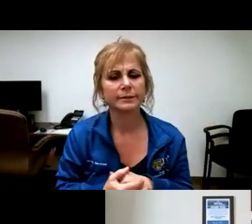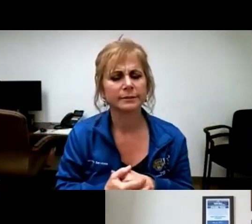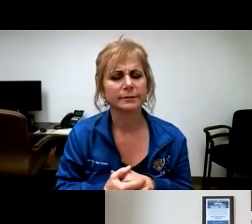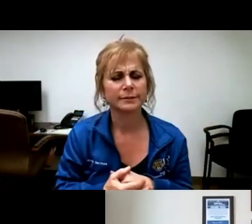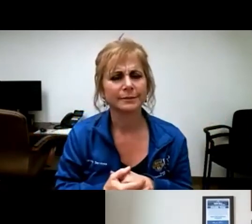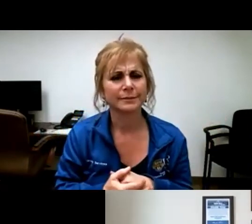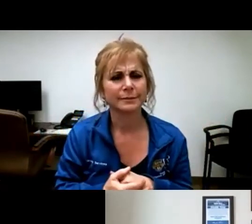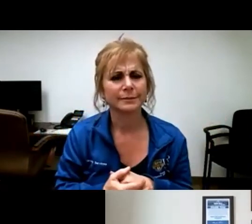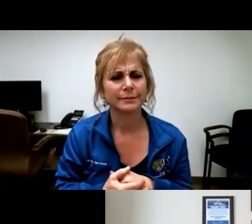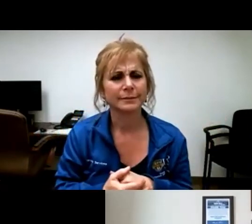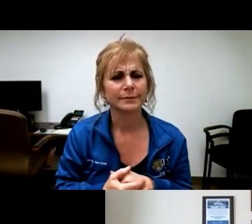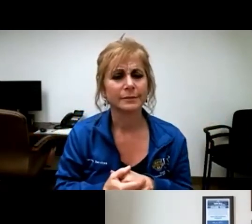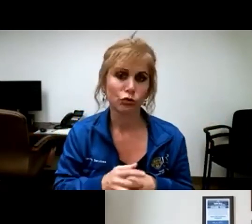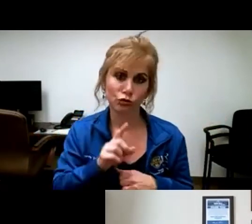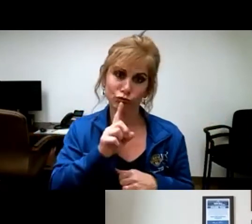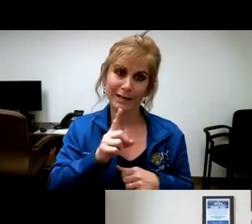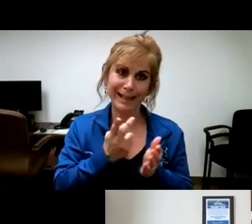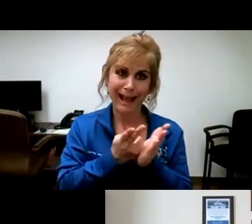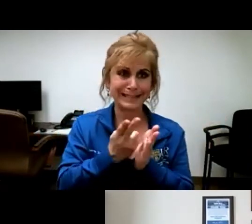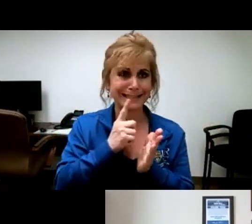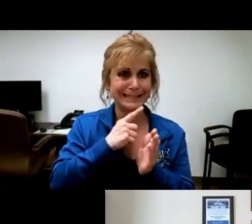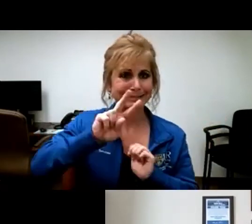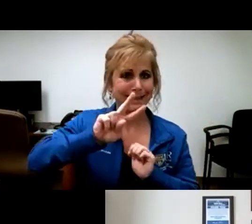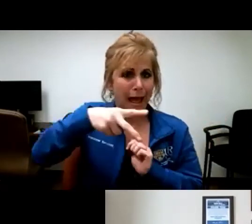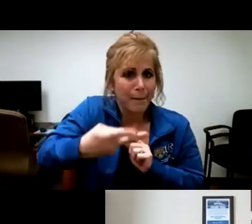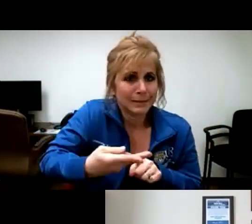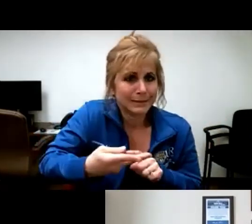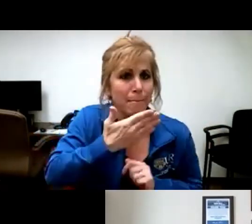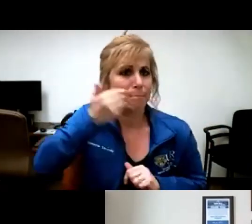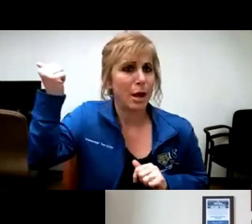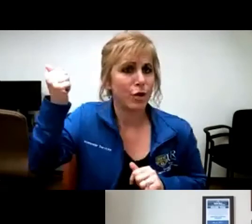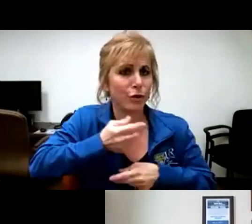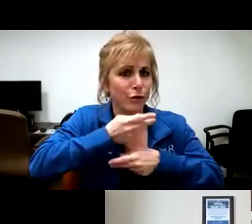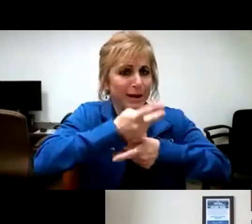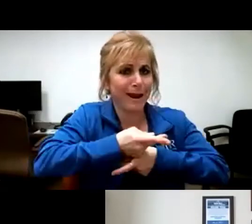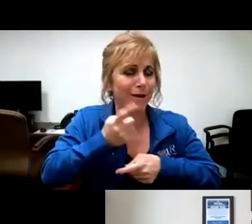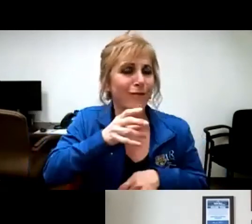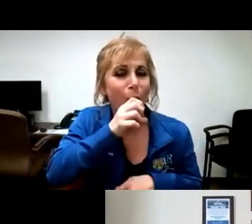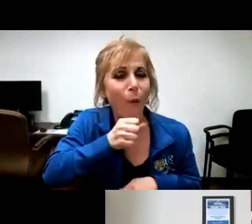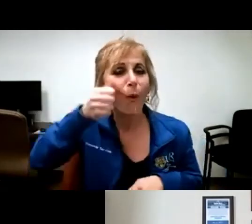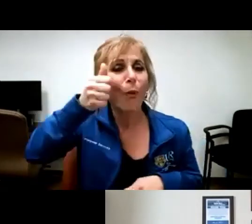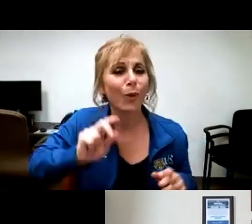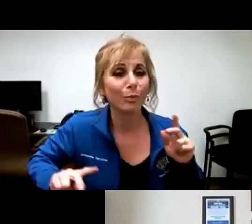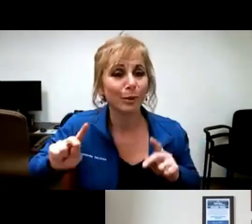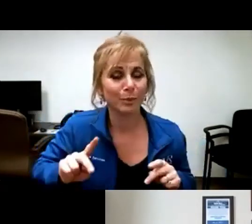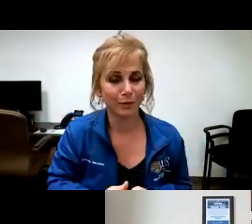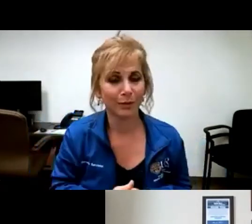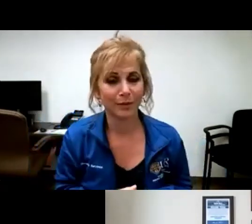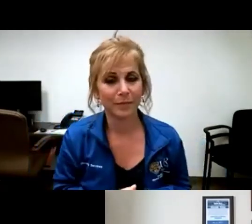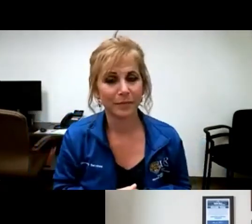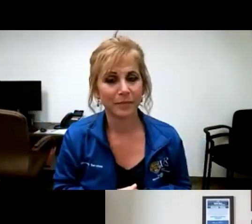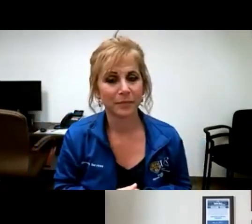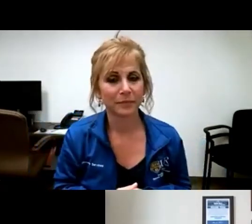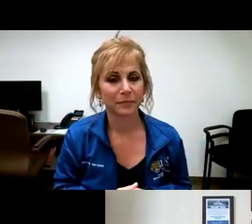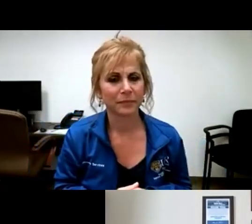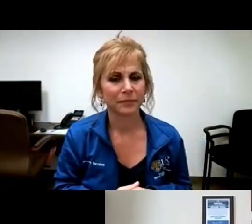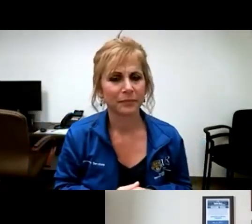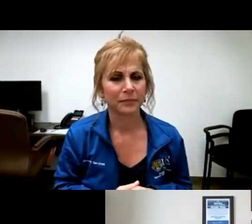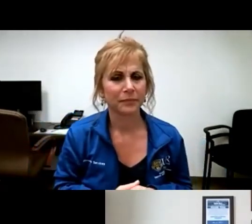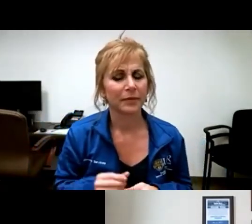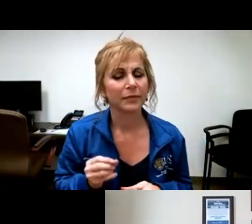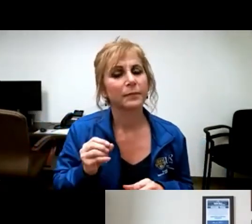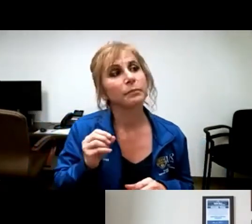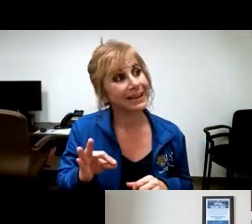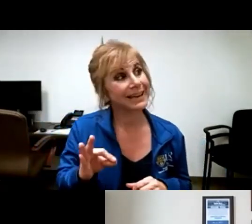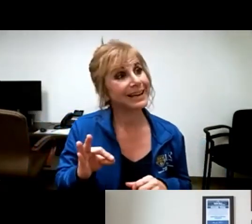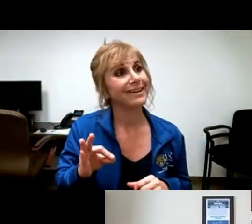we're getting better care for older adults with cancer patients in the catchment area. But I think the bigger question is really good. You know, what is the long-term